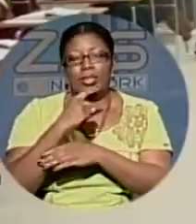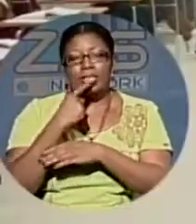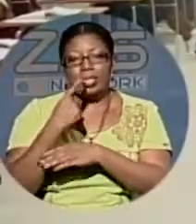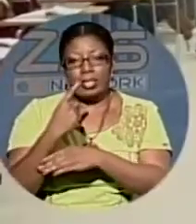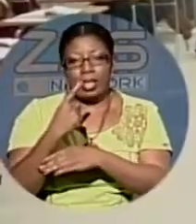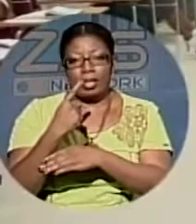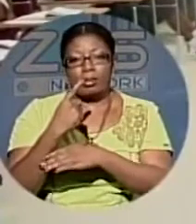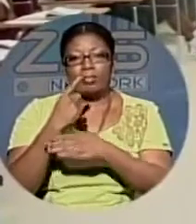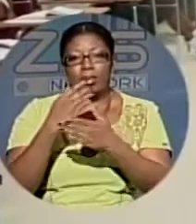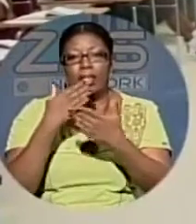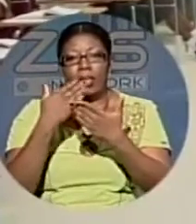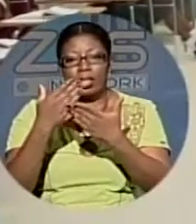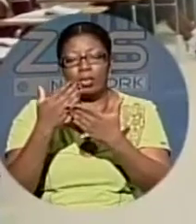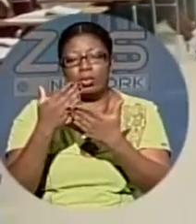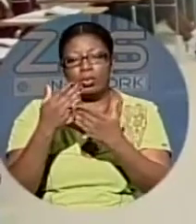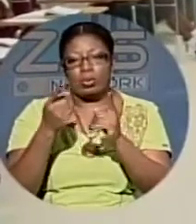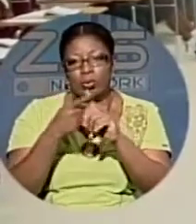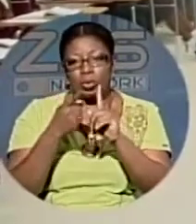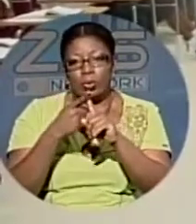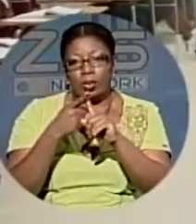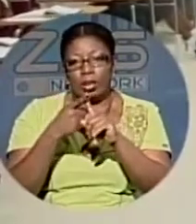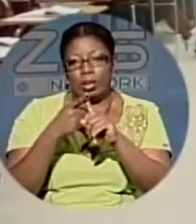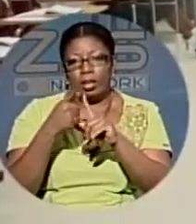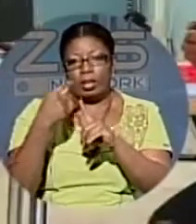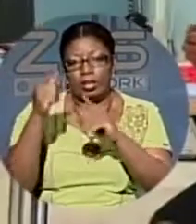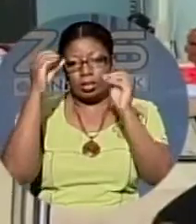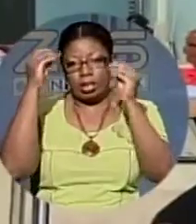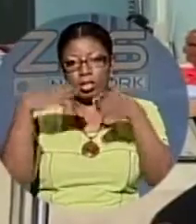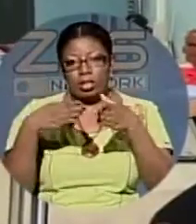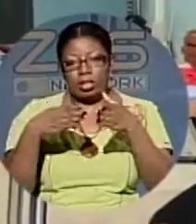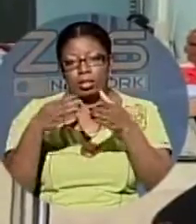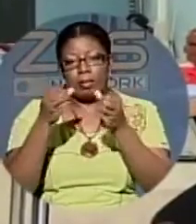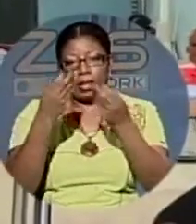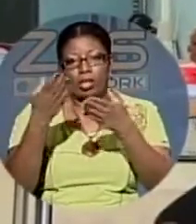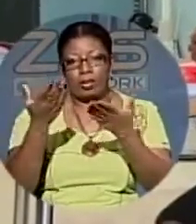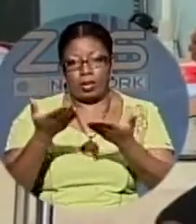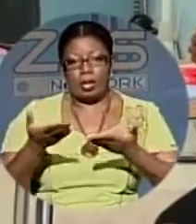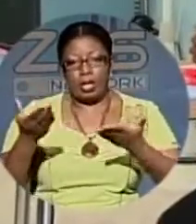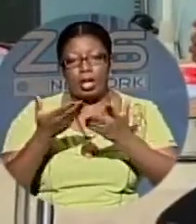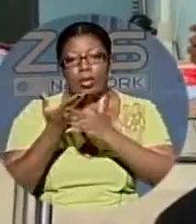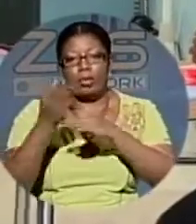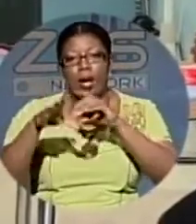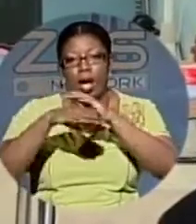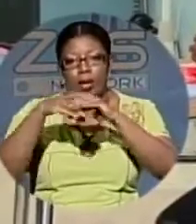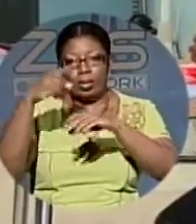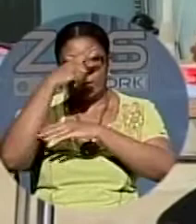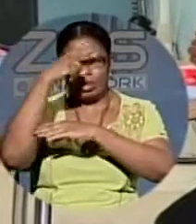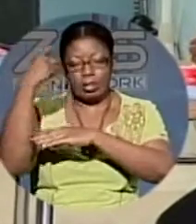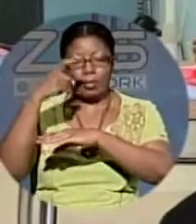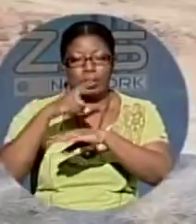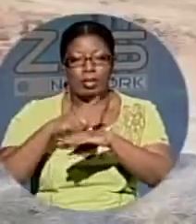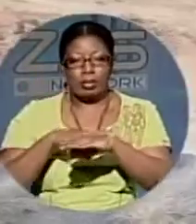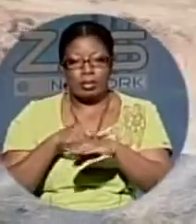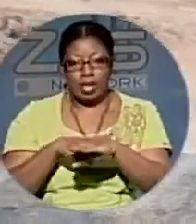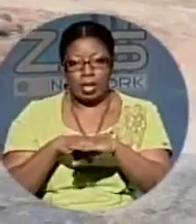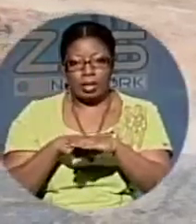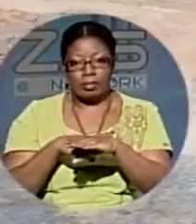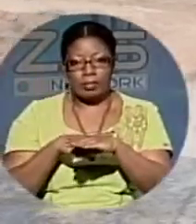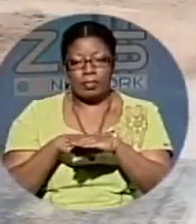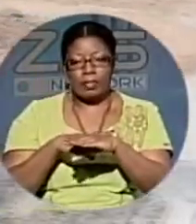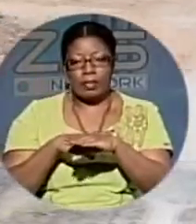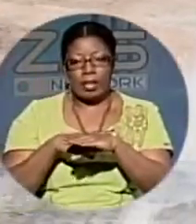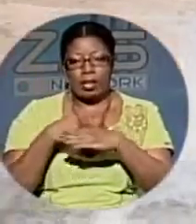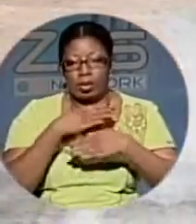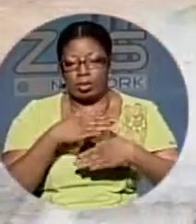my teachers who really sacrificed. Some of them were here throughout the summer, and we also need to give our gratitude to the government of the Bahamas